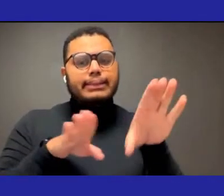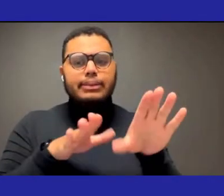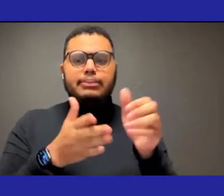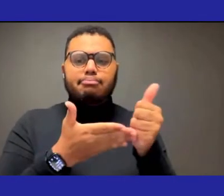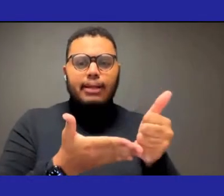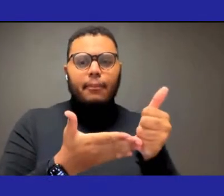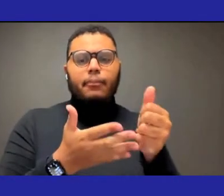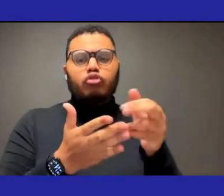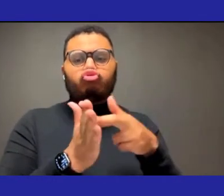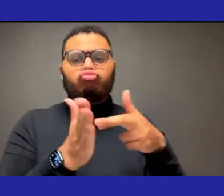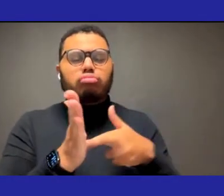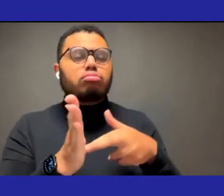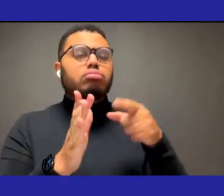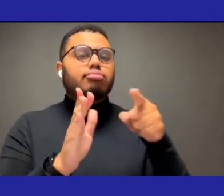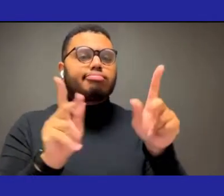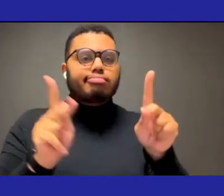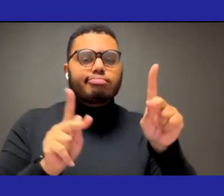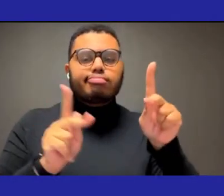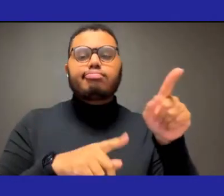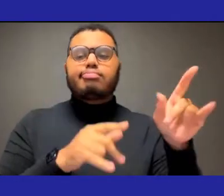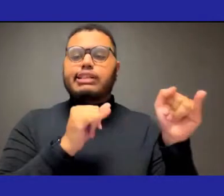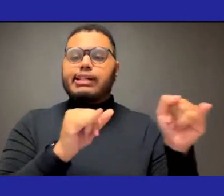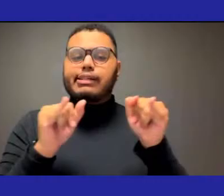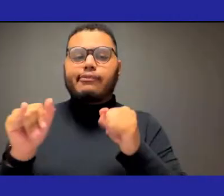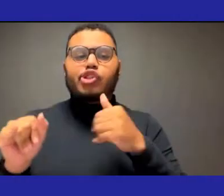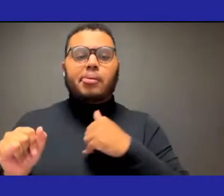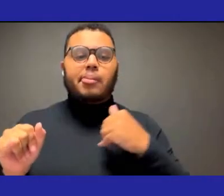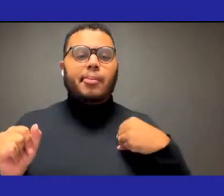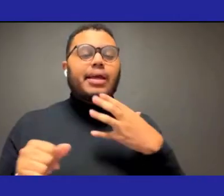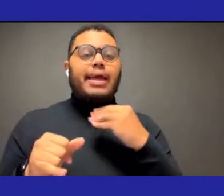individual member and the personal assistant. Next slide, please.